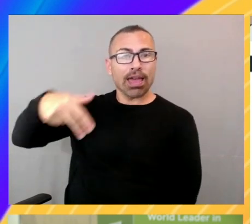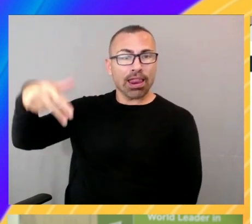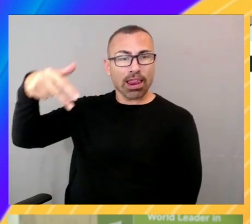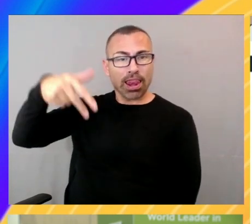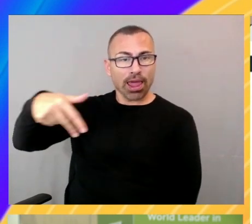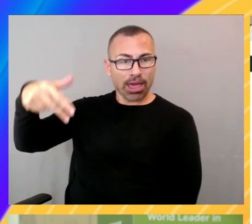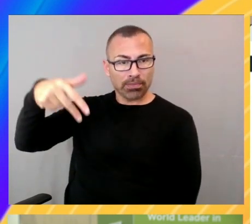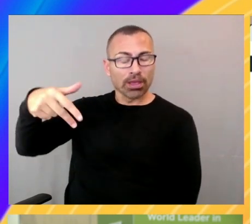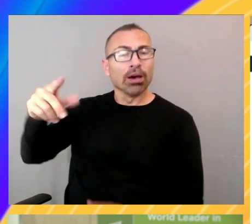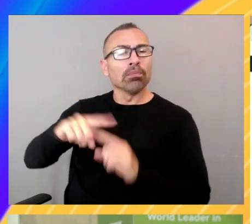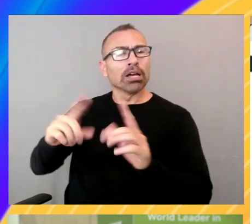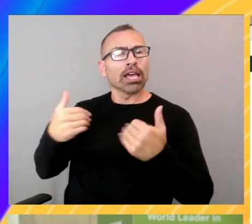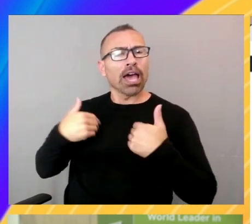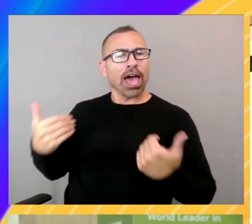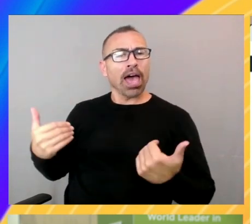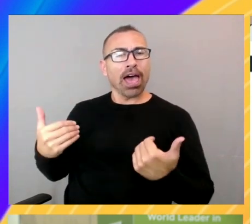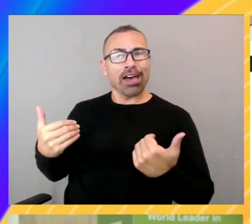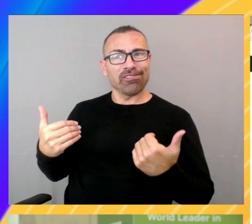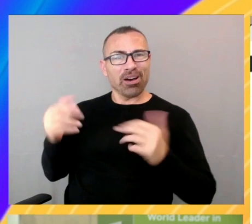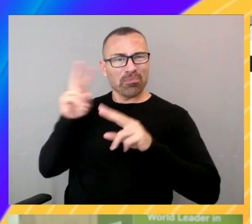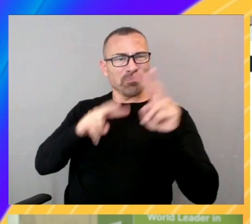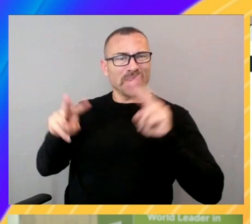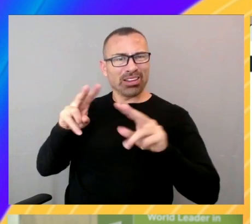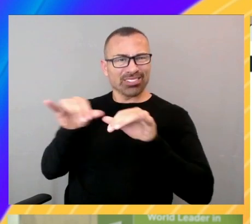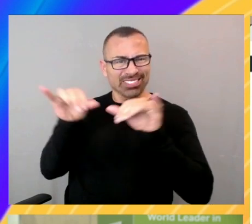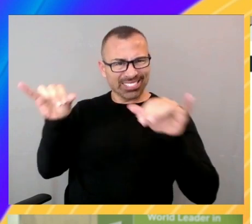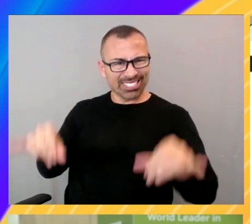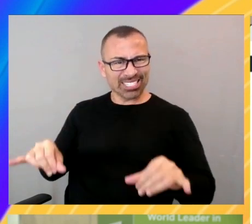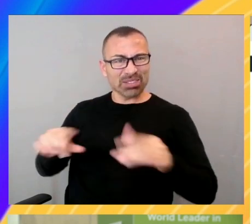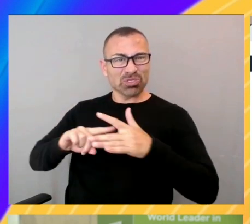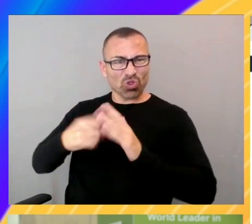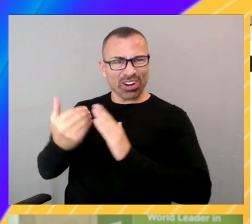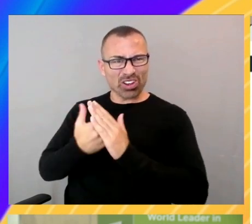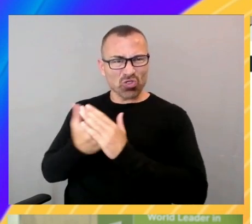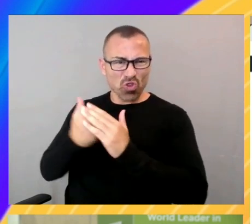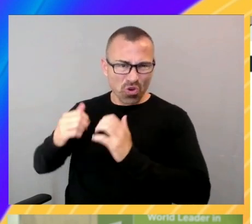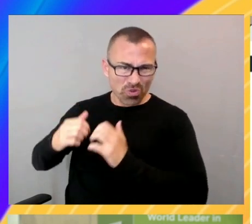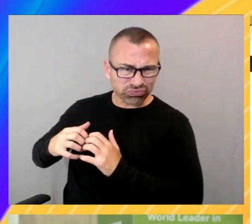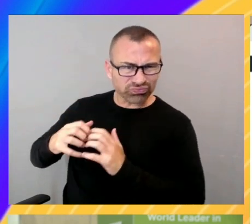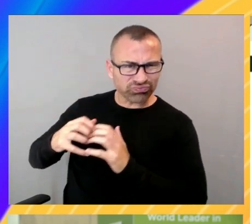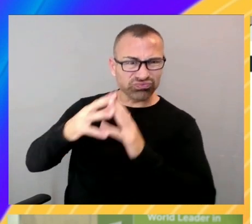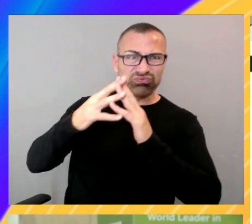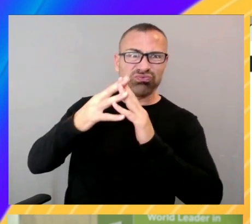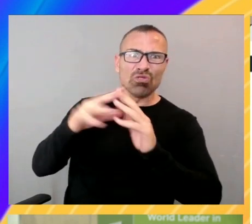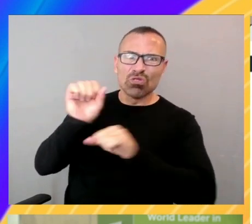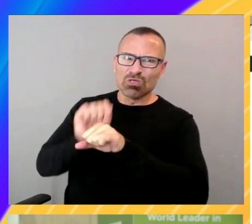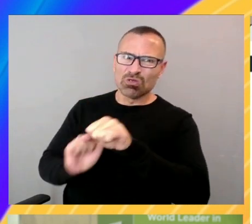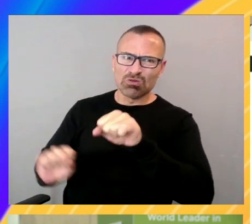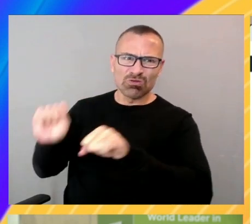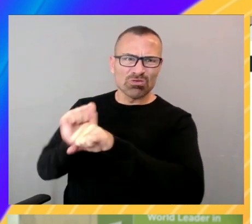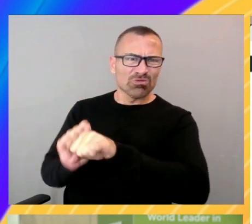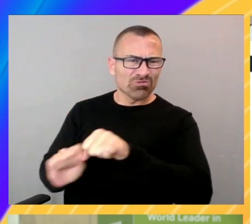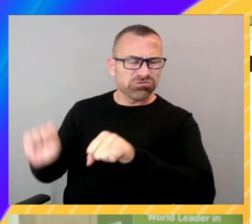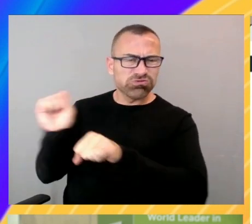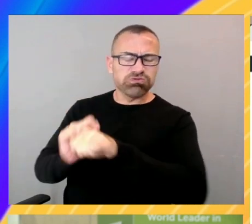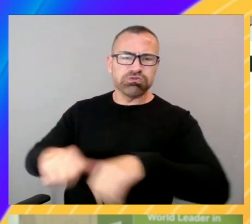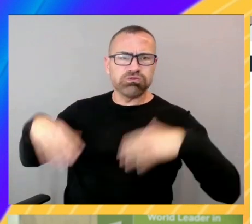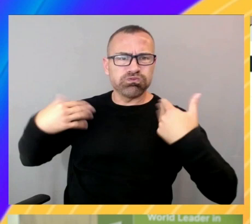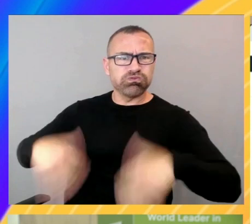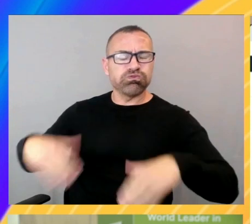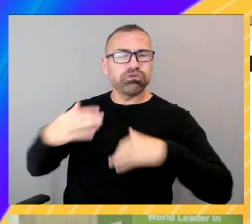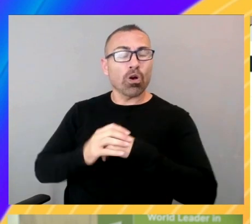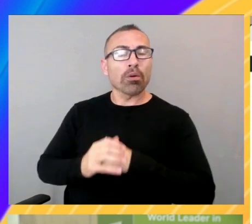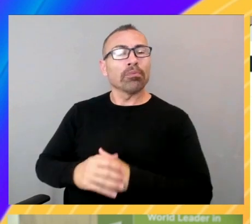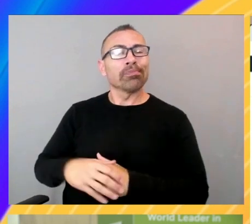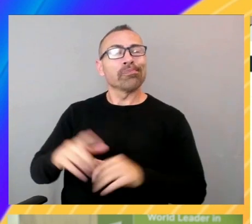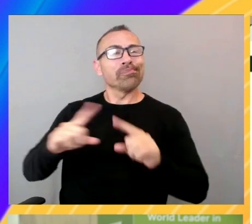system from scratch, that's a lot of work, right? Yeah. Those DevOps Guru is actually with the one button, right, that you can